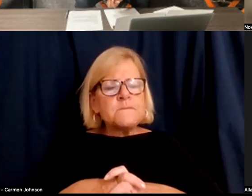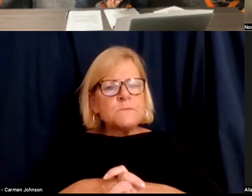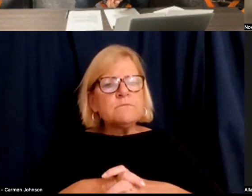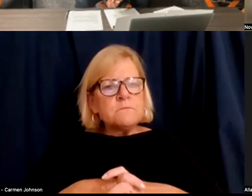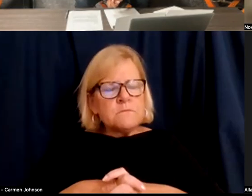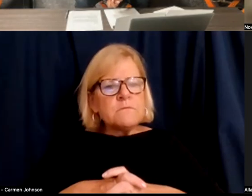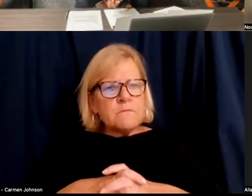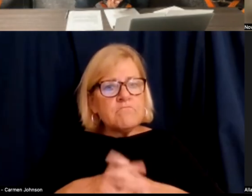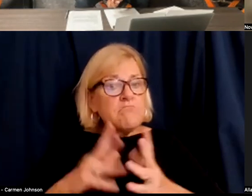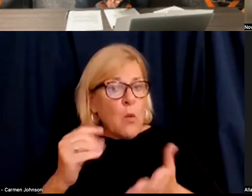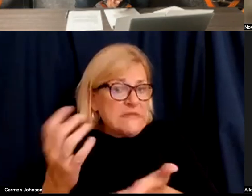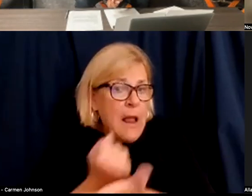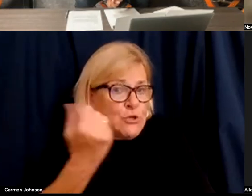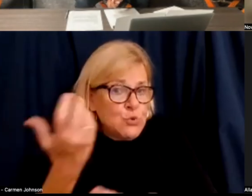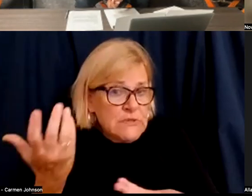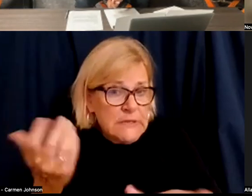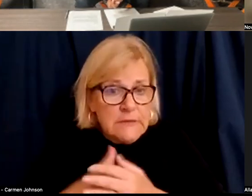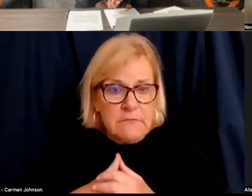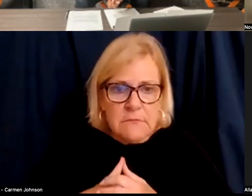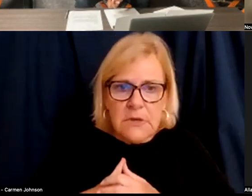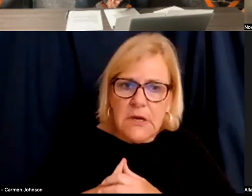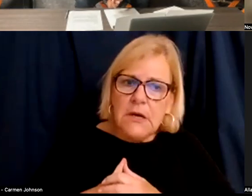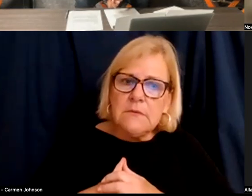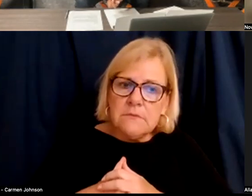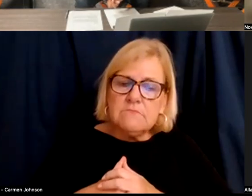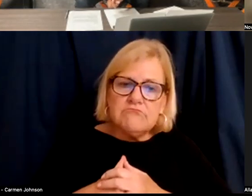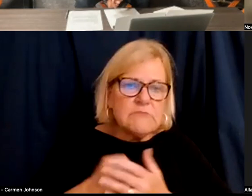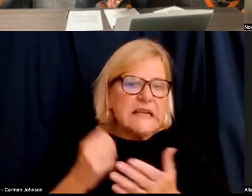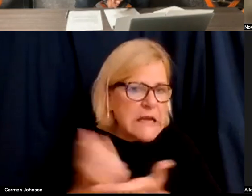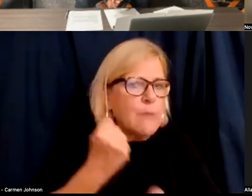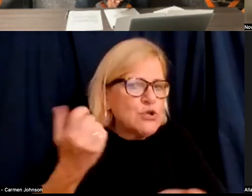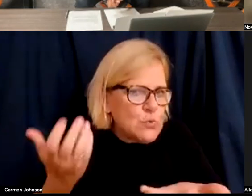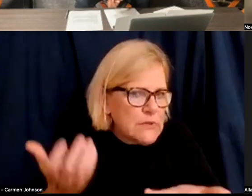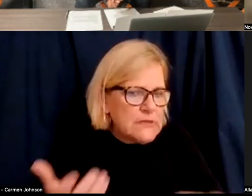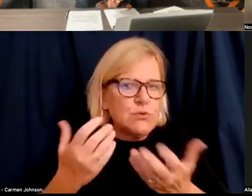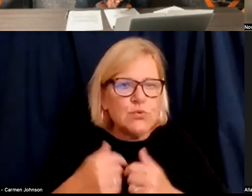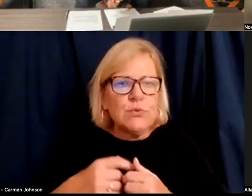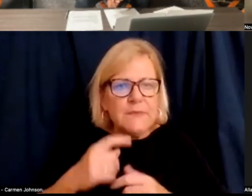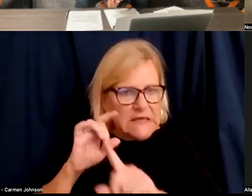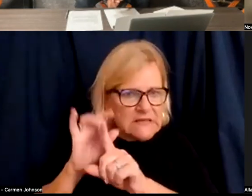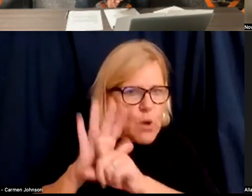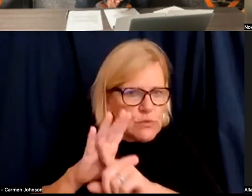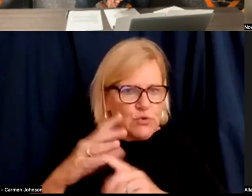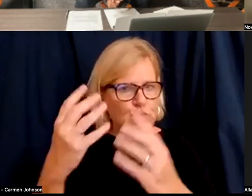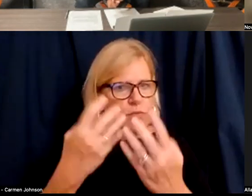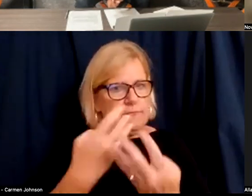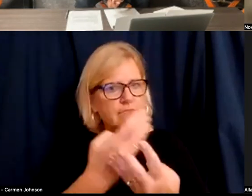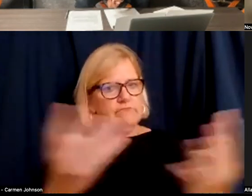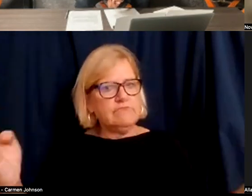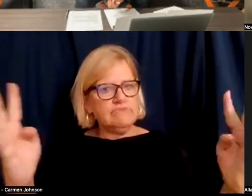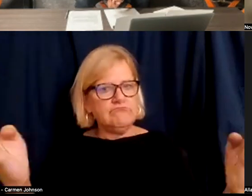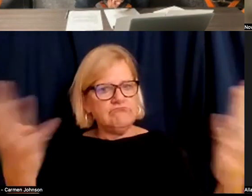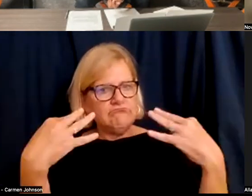it was an opportunity. Yeah, I mean, it's an opportunity to be exposed to the public.